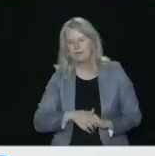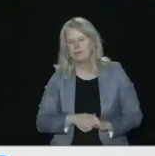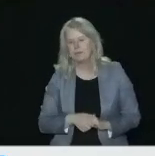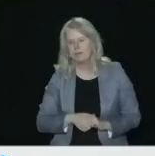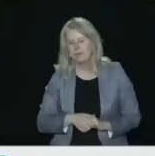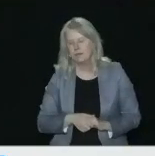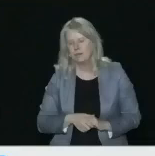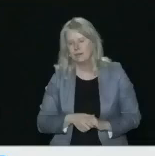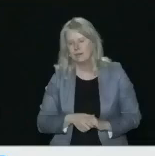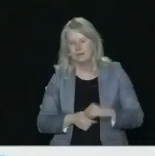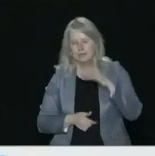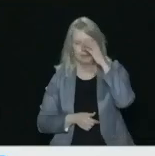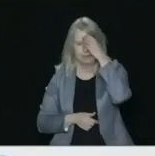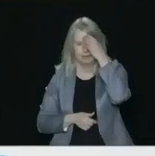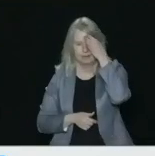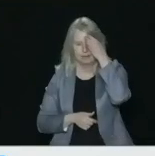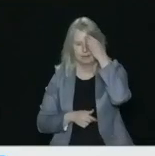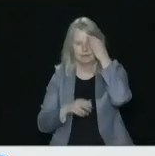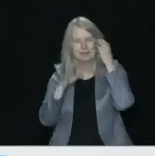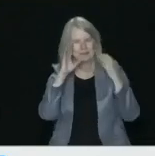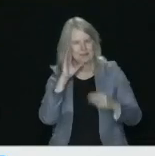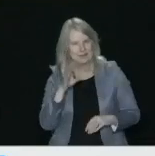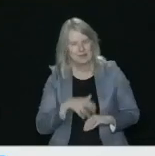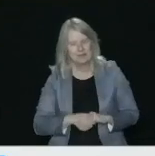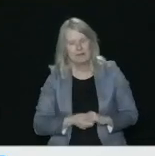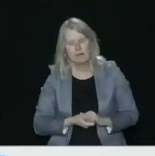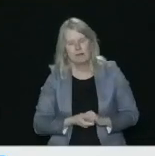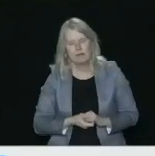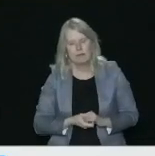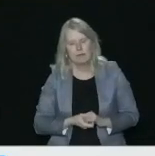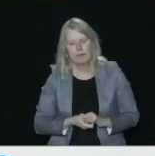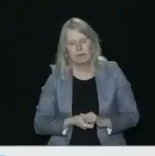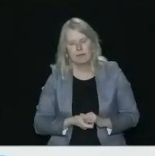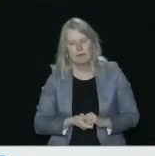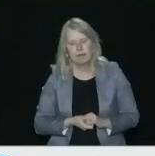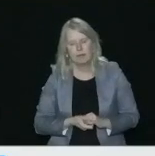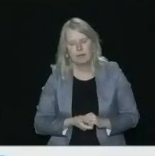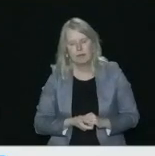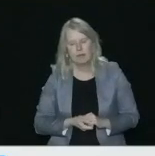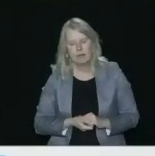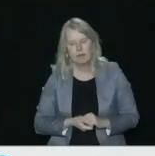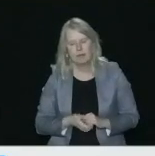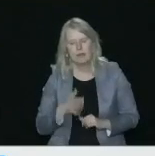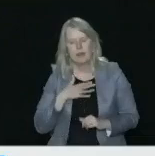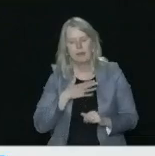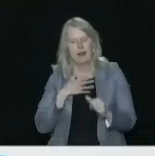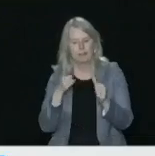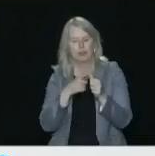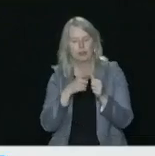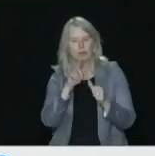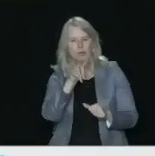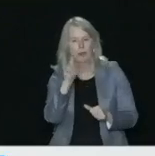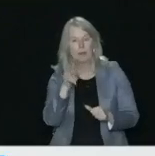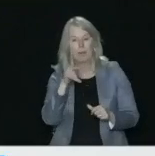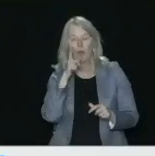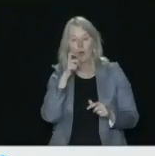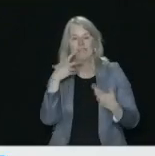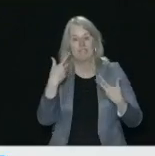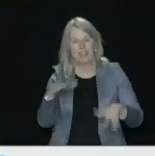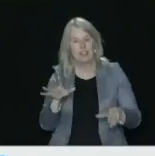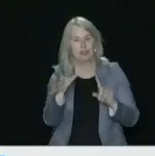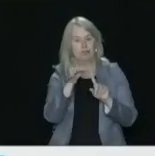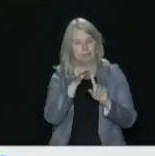around masking, around vaccine passports. I know it's a very broad question. It gets into workplace